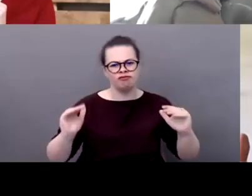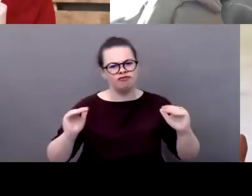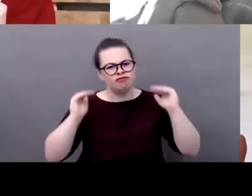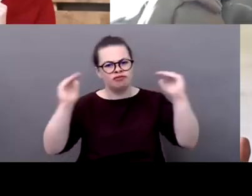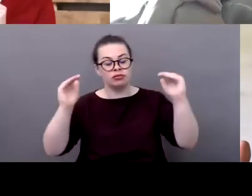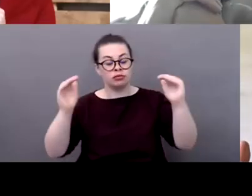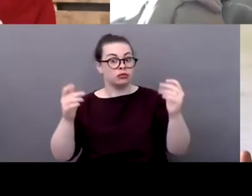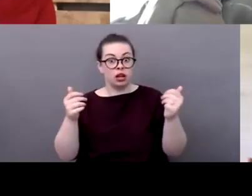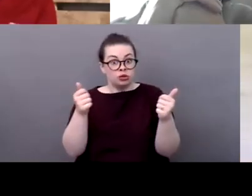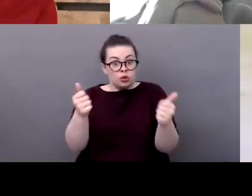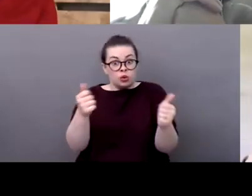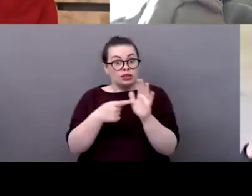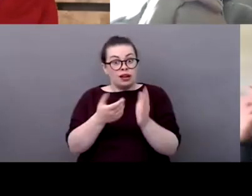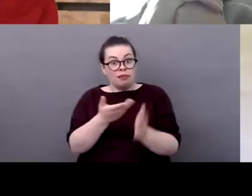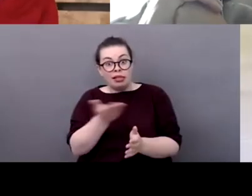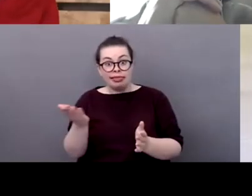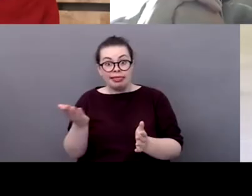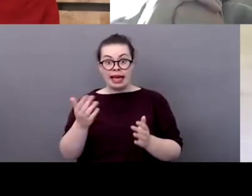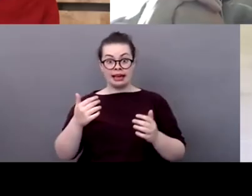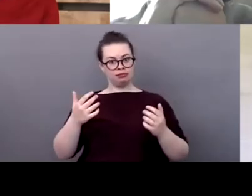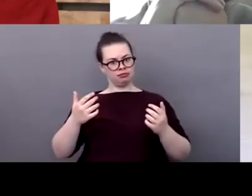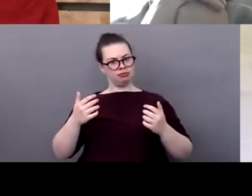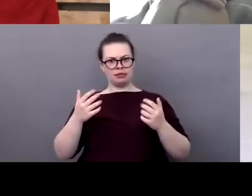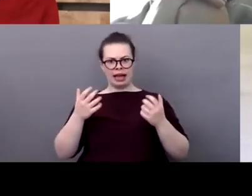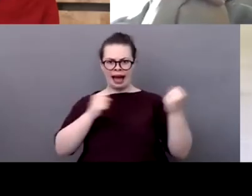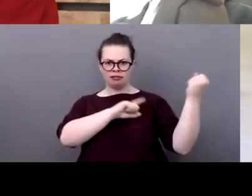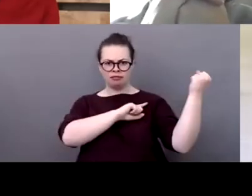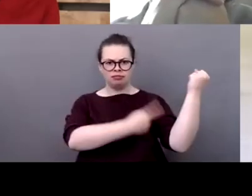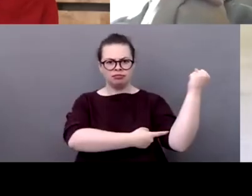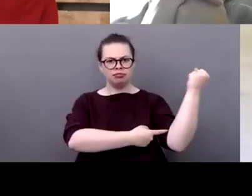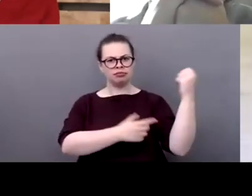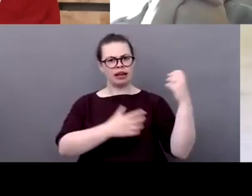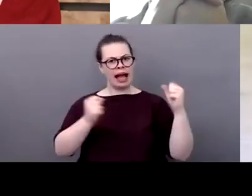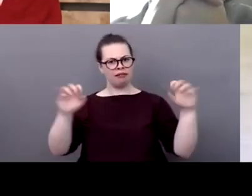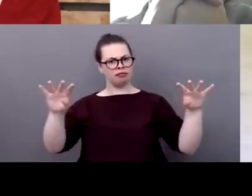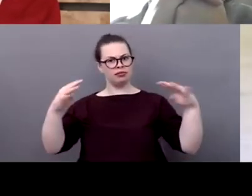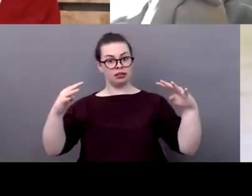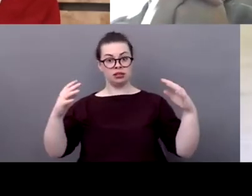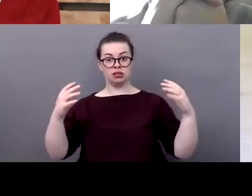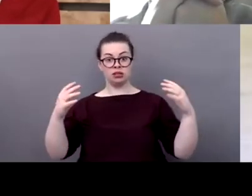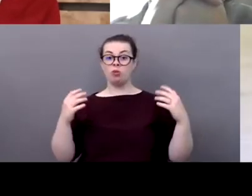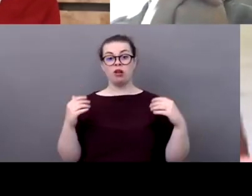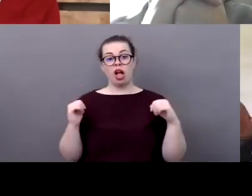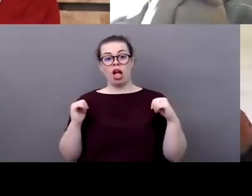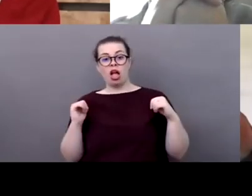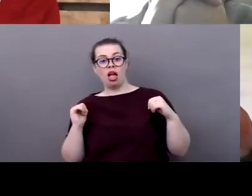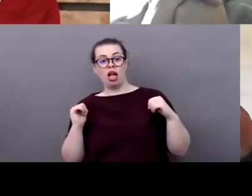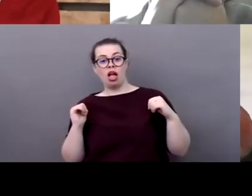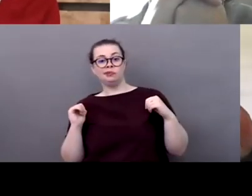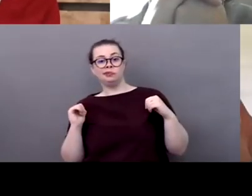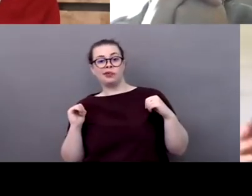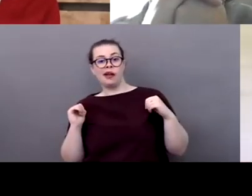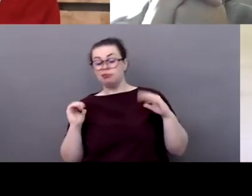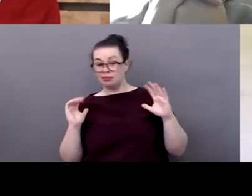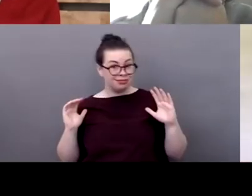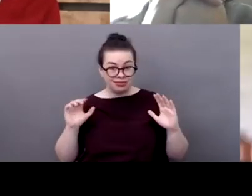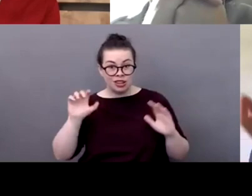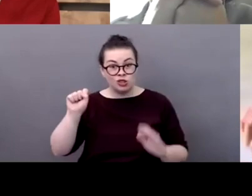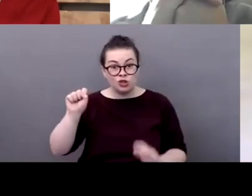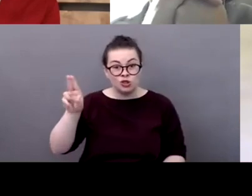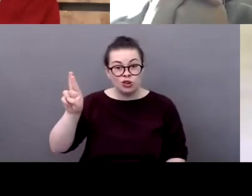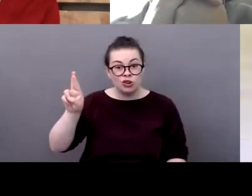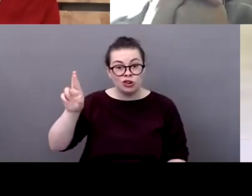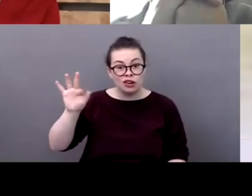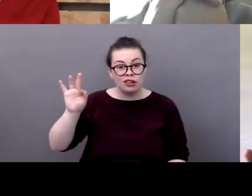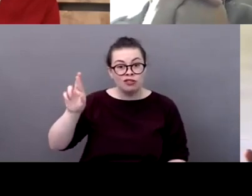a platform where they have a voice and setting an agenda that we can bring to the European Union for the policy change. So it's an example